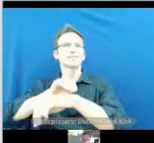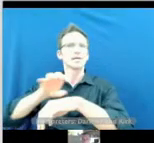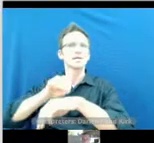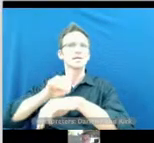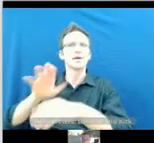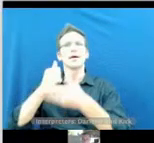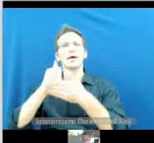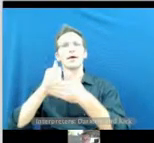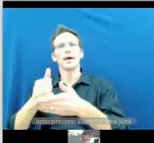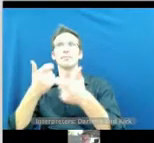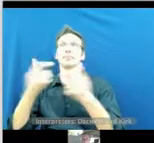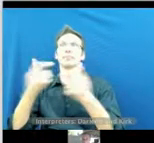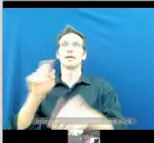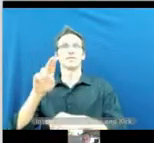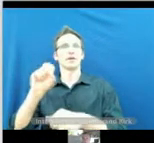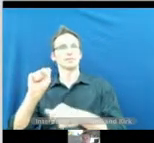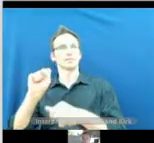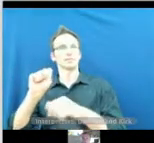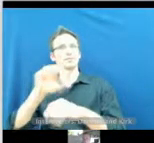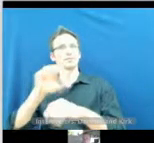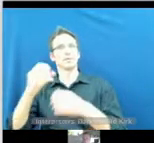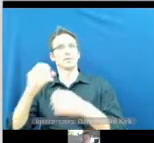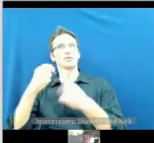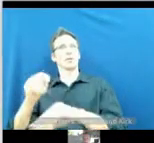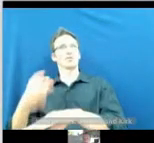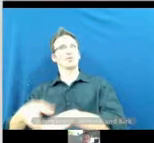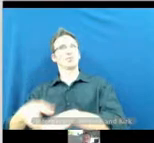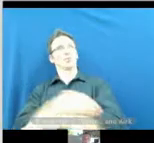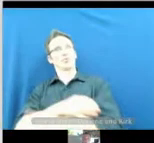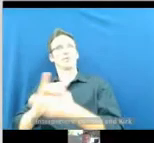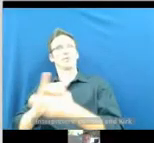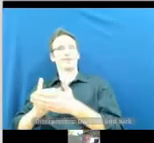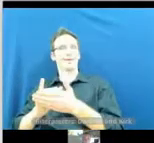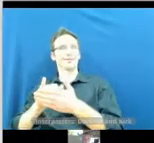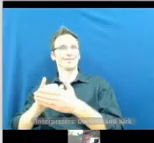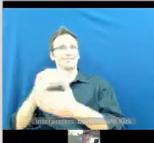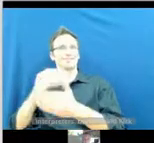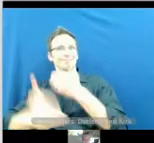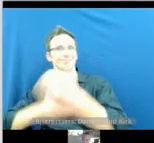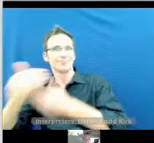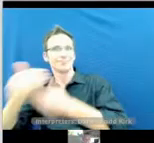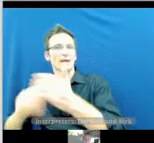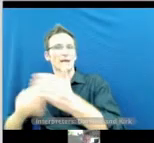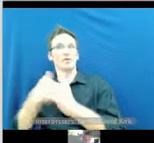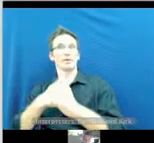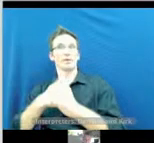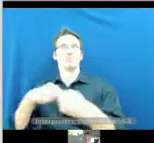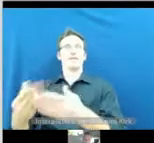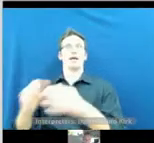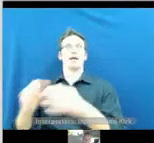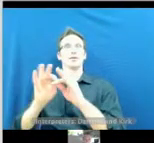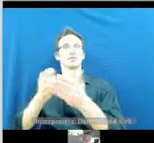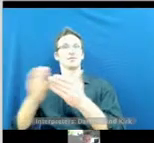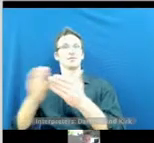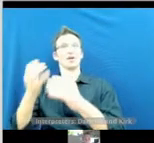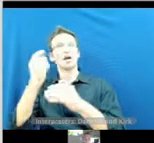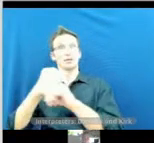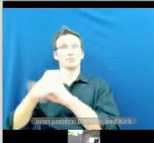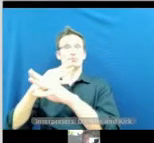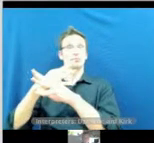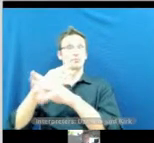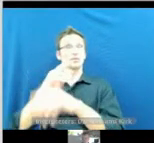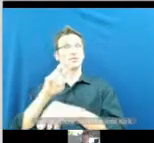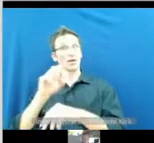because all of a sudden we are doing and providing interpreting services in a very different way than we had in the past. All of a